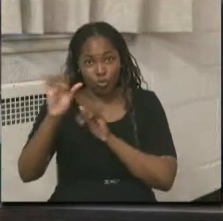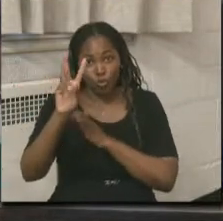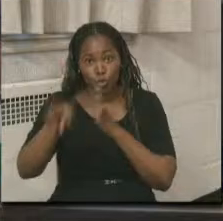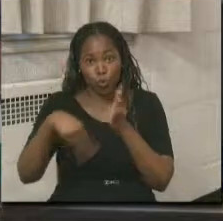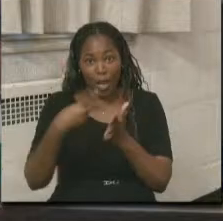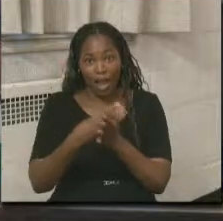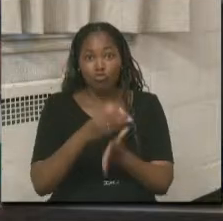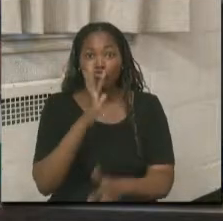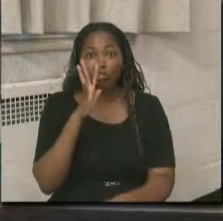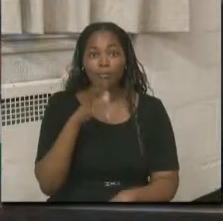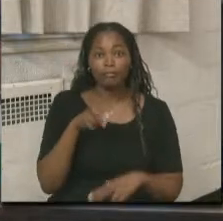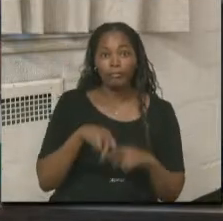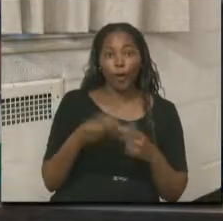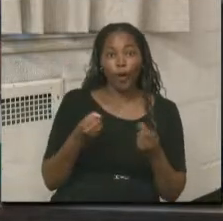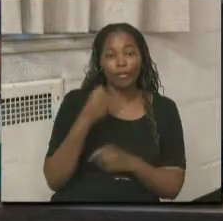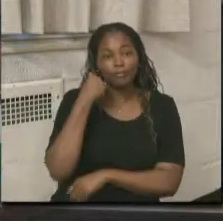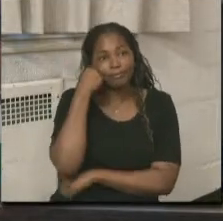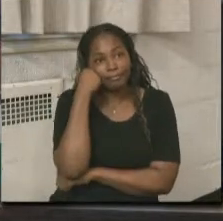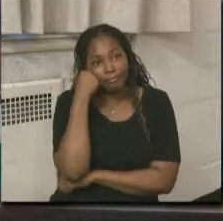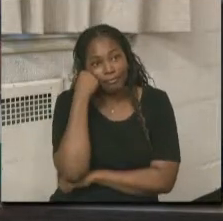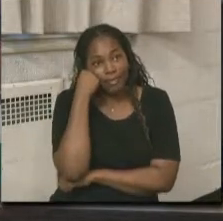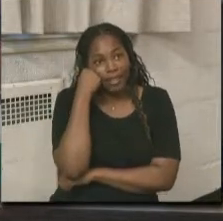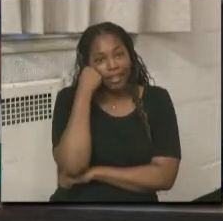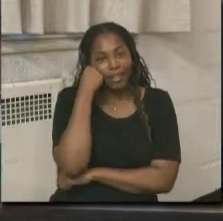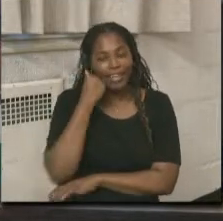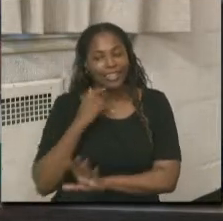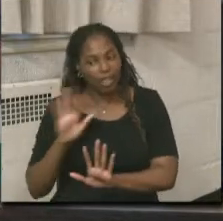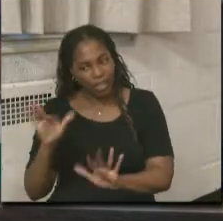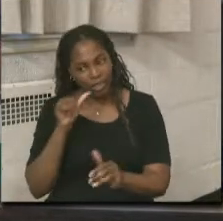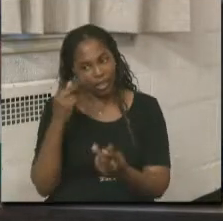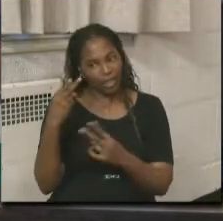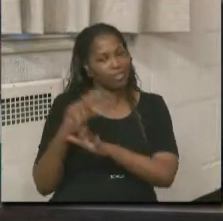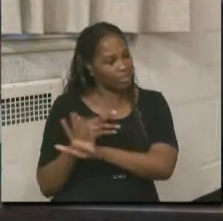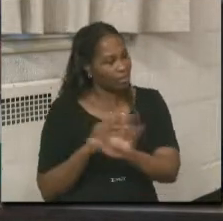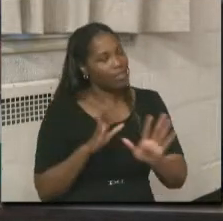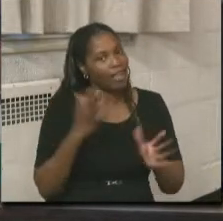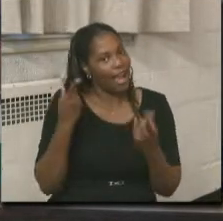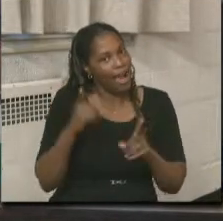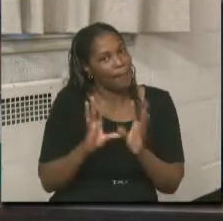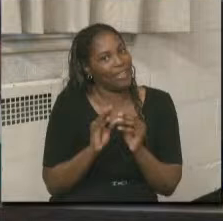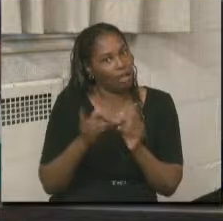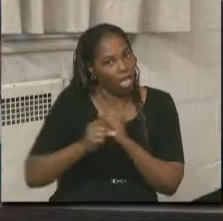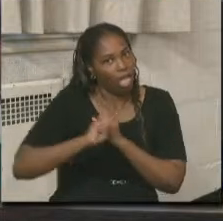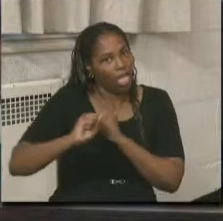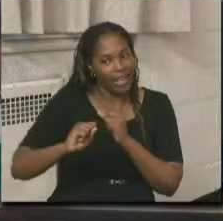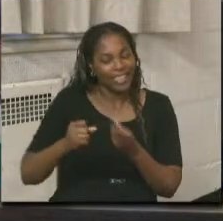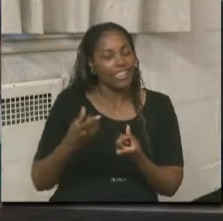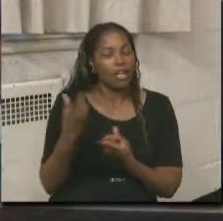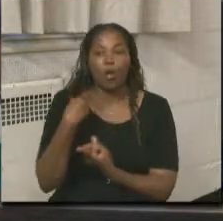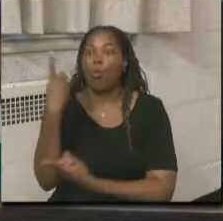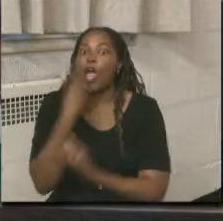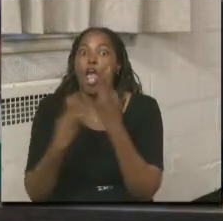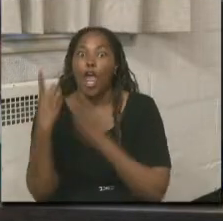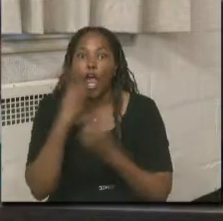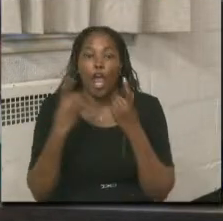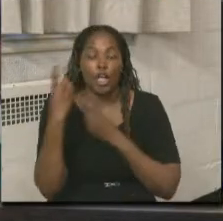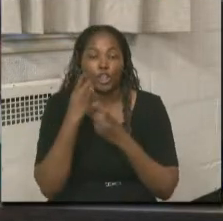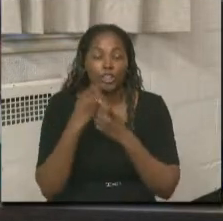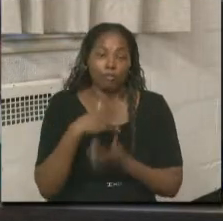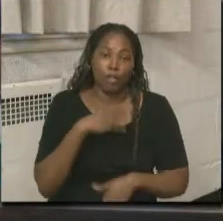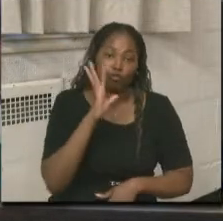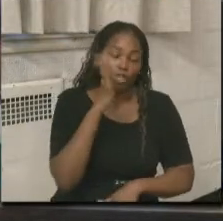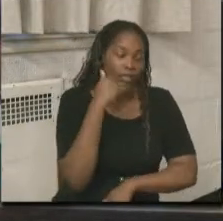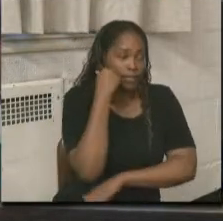meetings it ran over a little bit. We were just talking so much. The students had so many questions, and I came back and she was just like, never